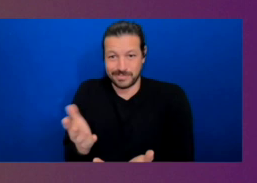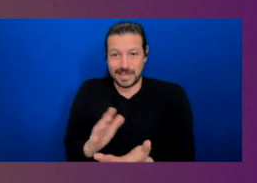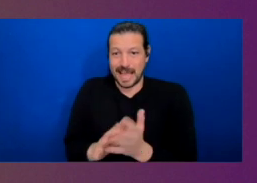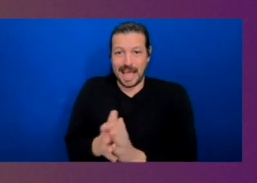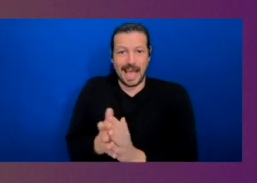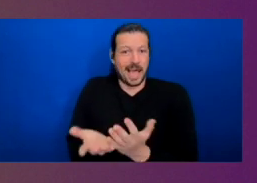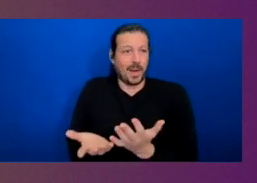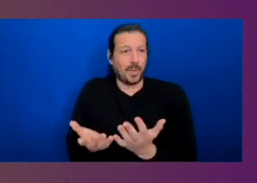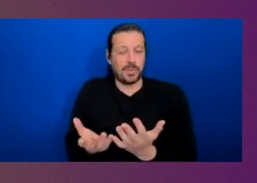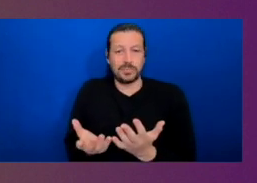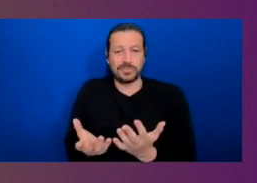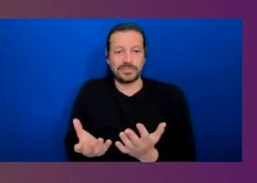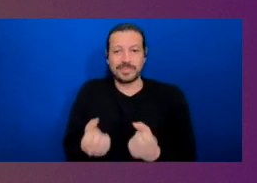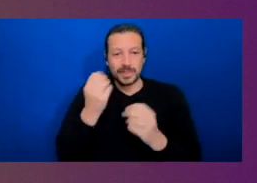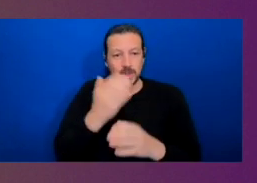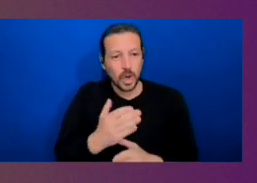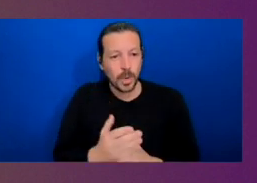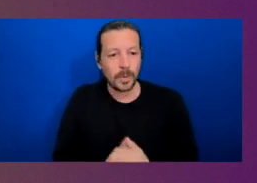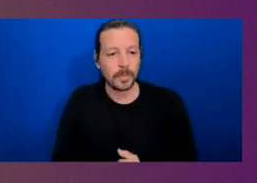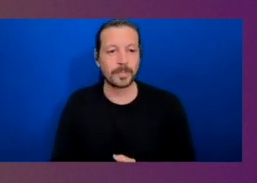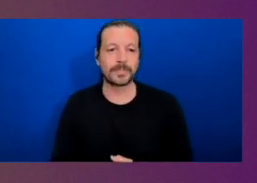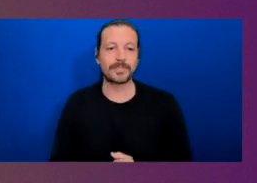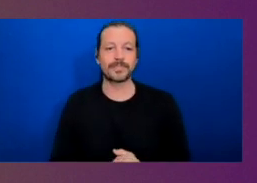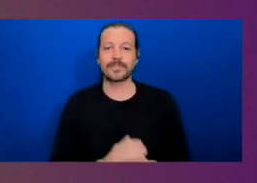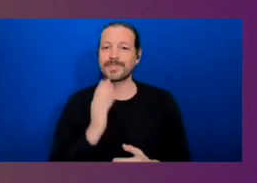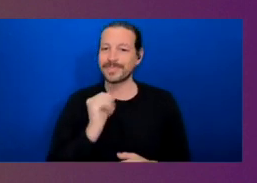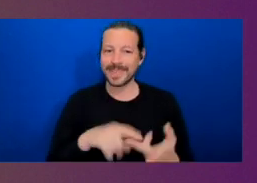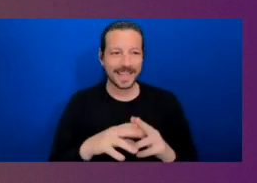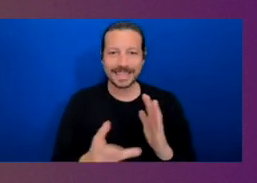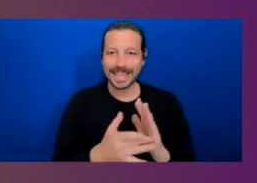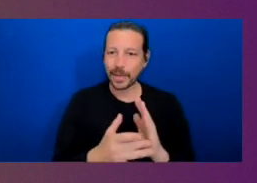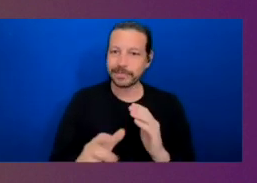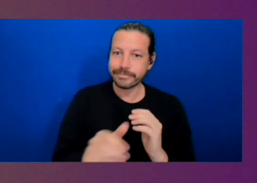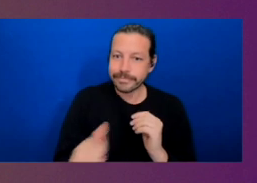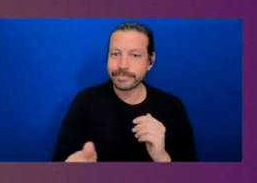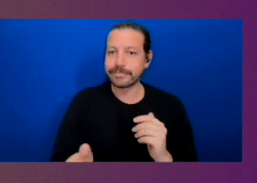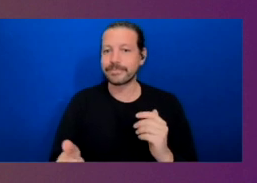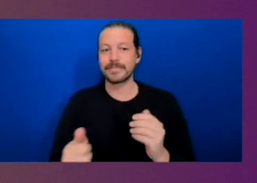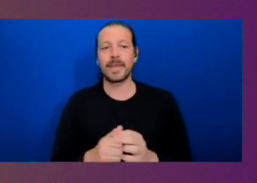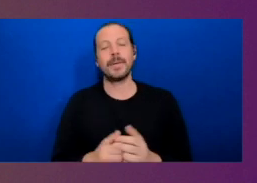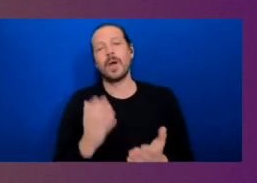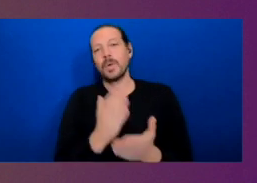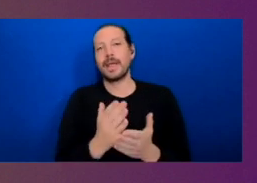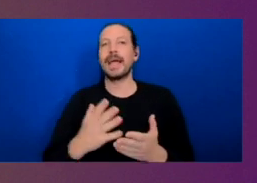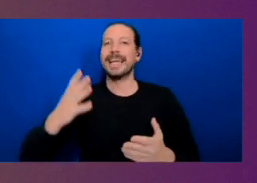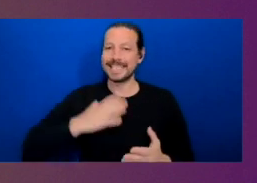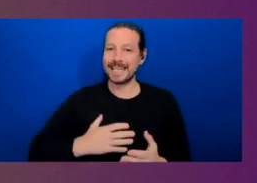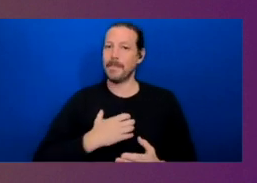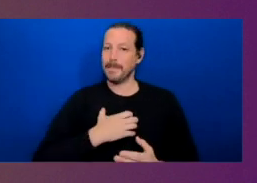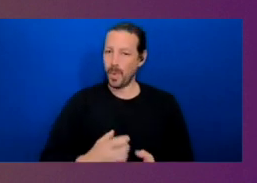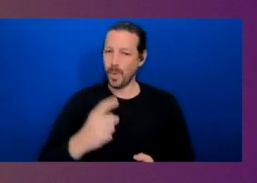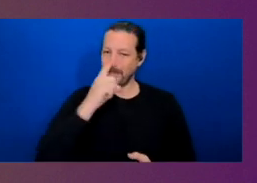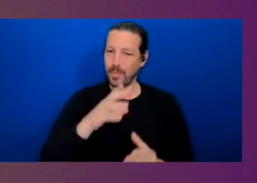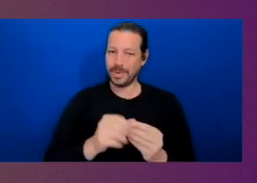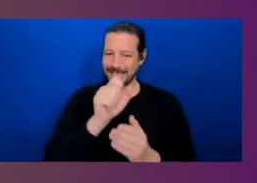technology is, or no matter how capable you are. Unless we can solve the problem of getting more people with disabilities and different perspectives into education